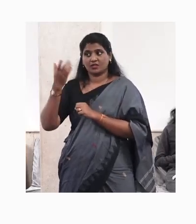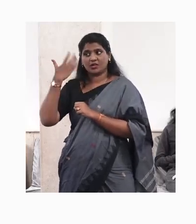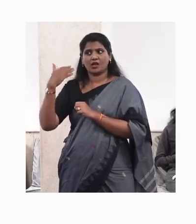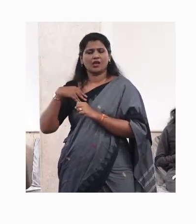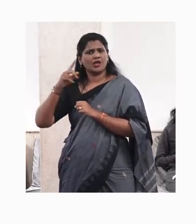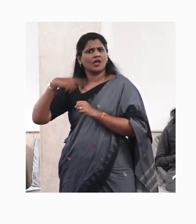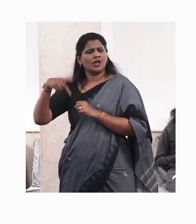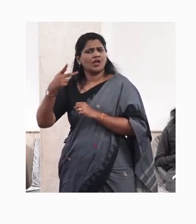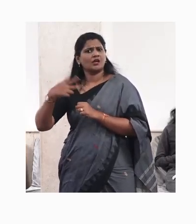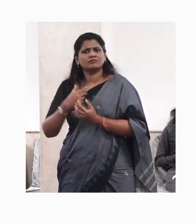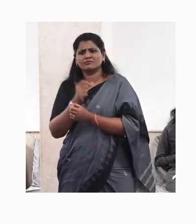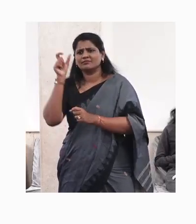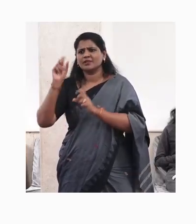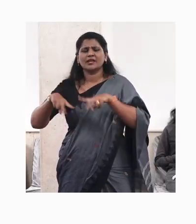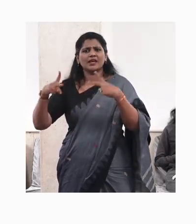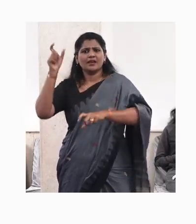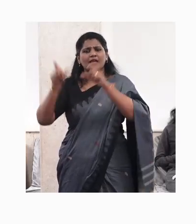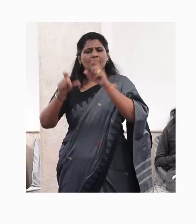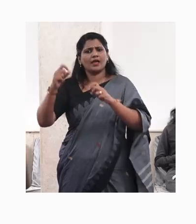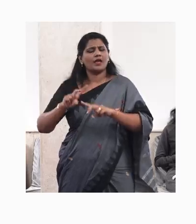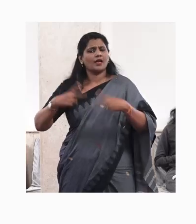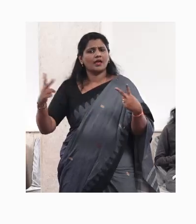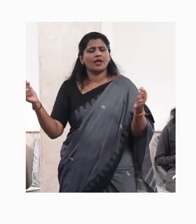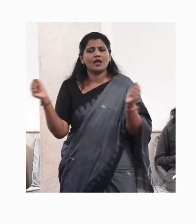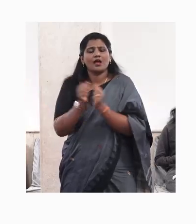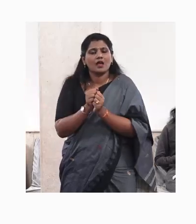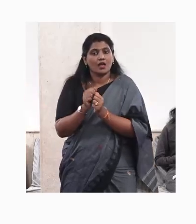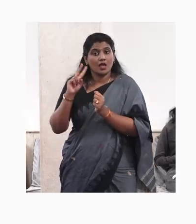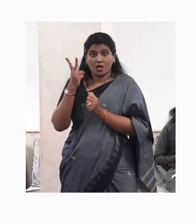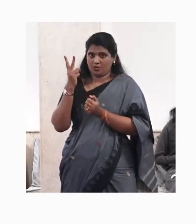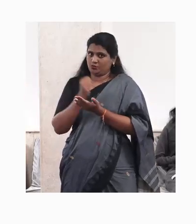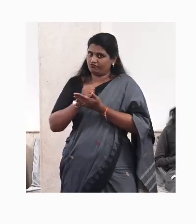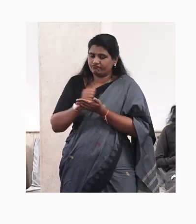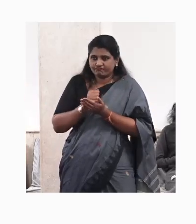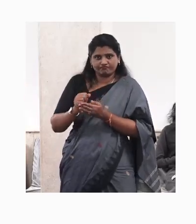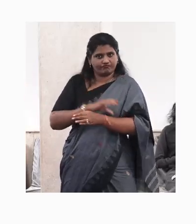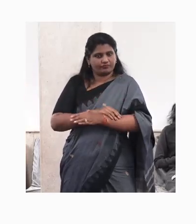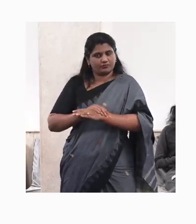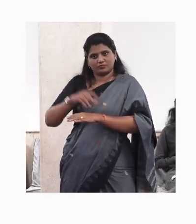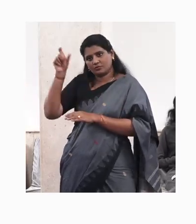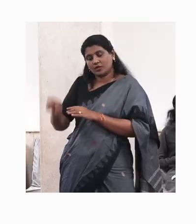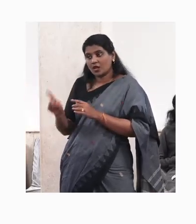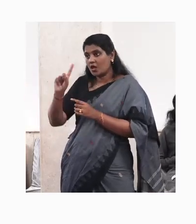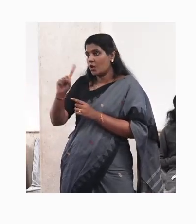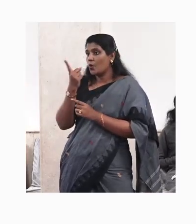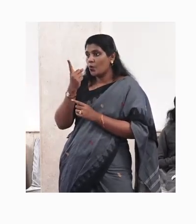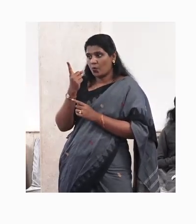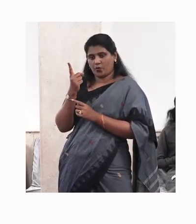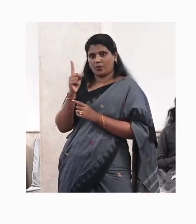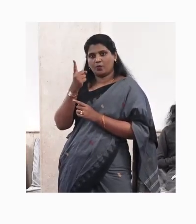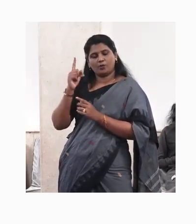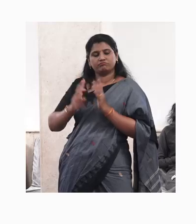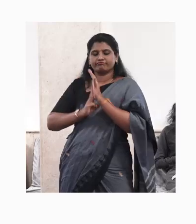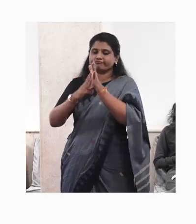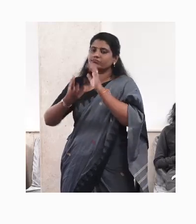alternative of many different kinds of people coming together. But 2 trained therapists, we aren't able to find 1 for 1